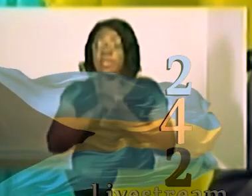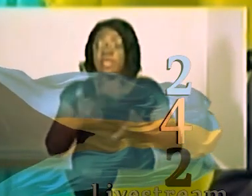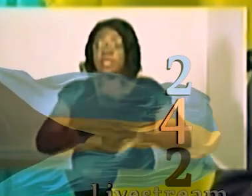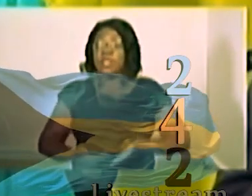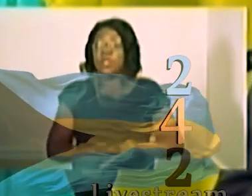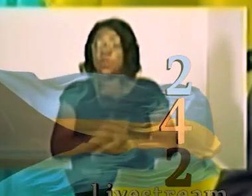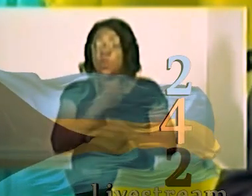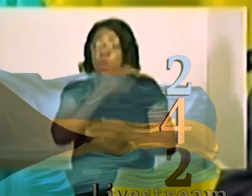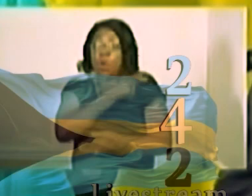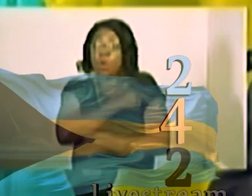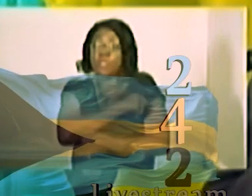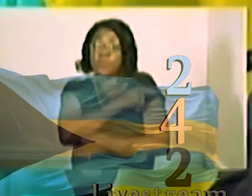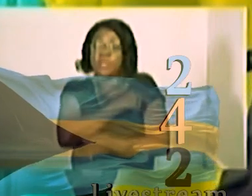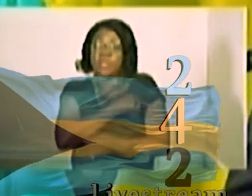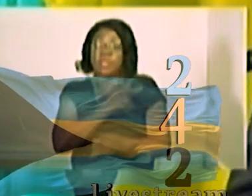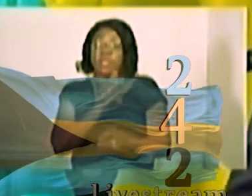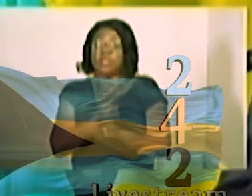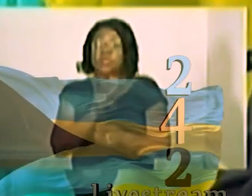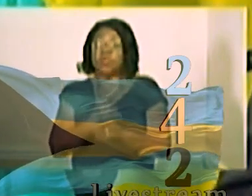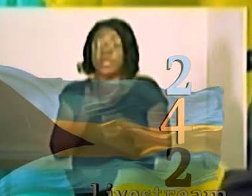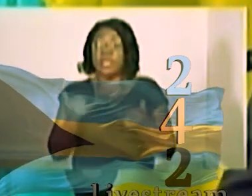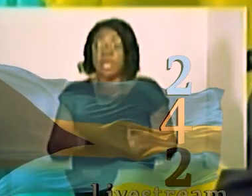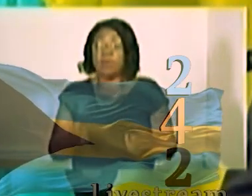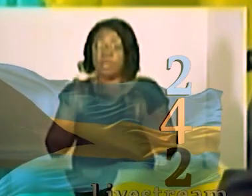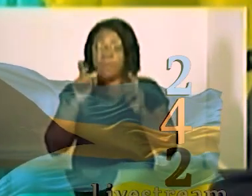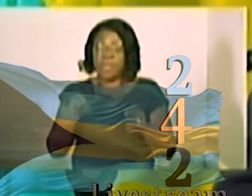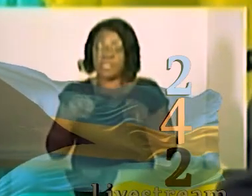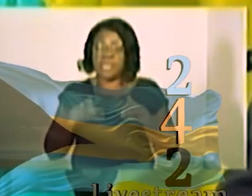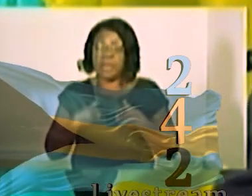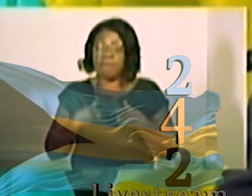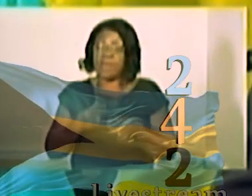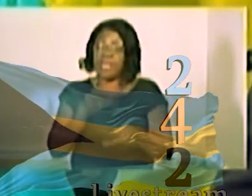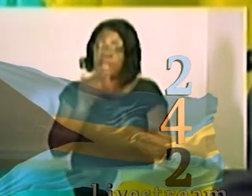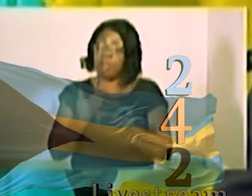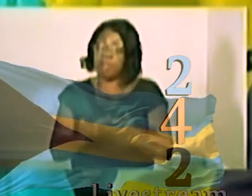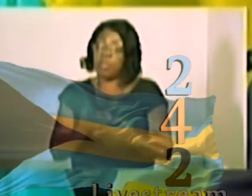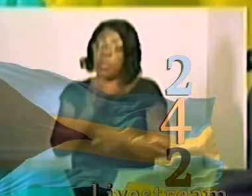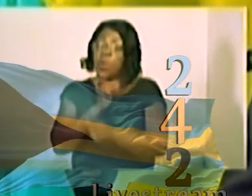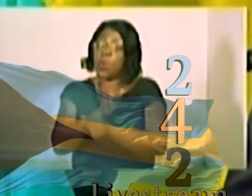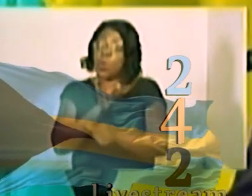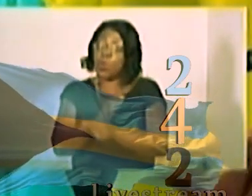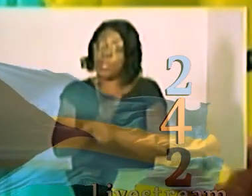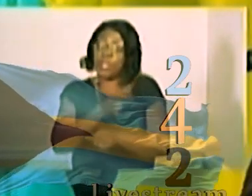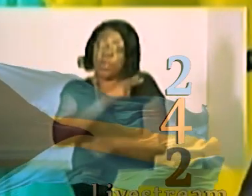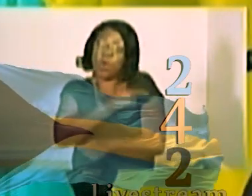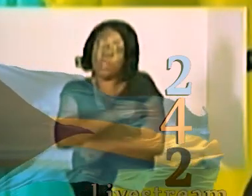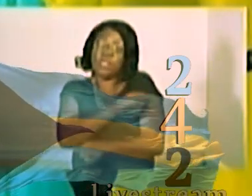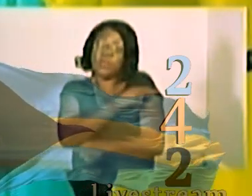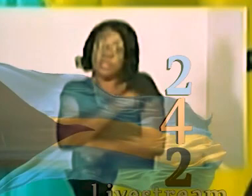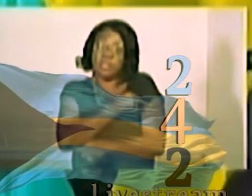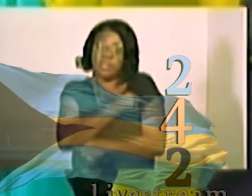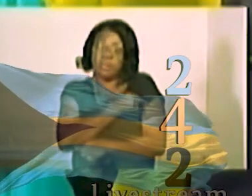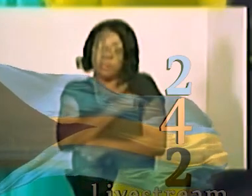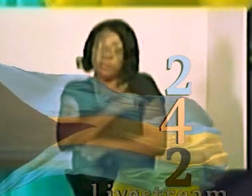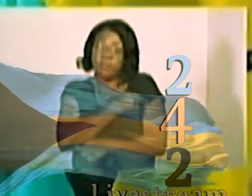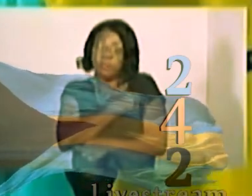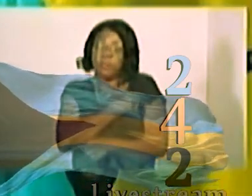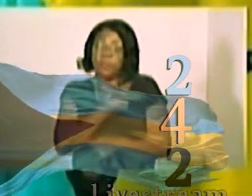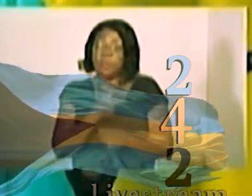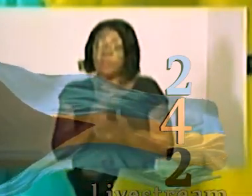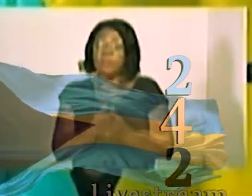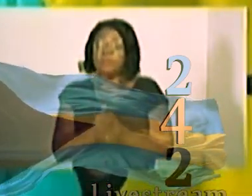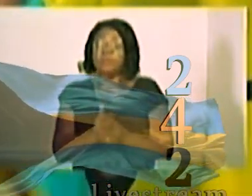have a functional hospital. And to be functional, you must repair and service what we have now. New hospital takes 3 years.